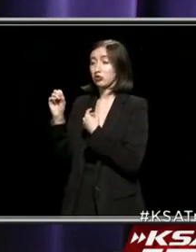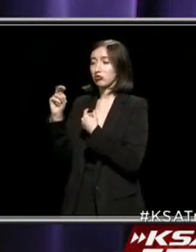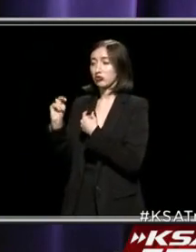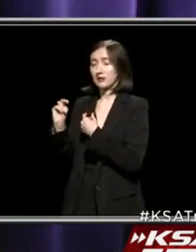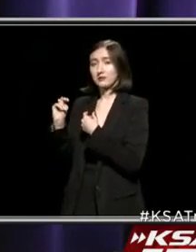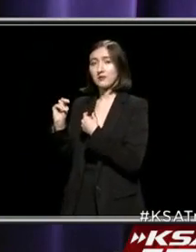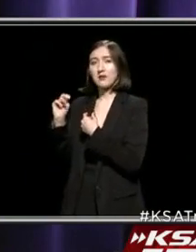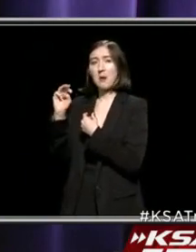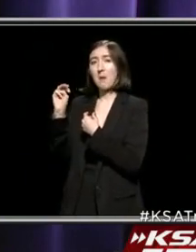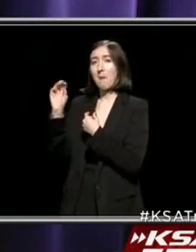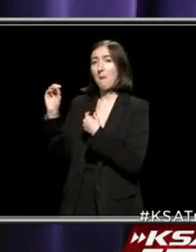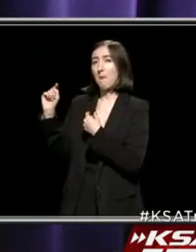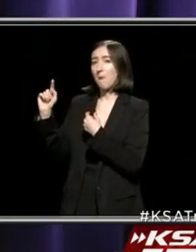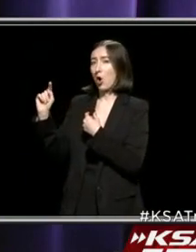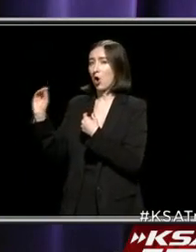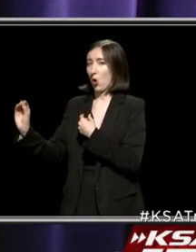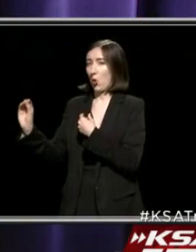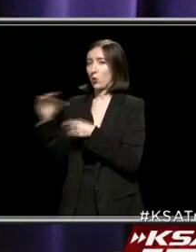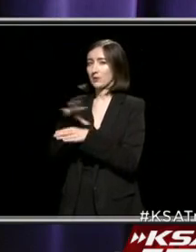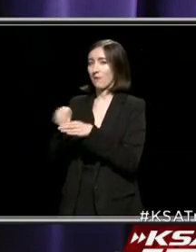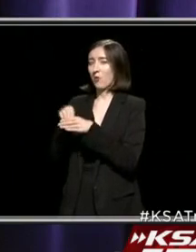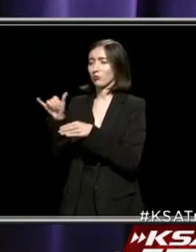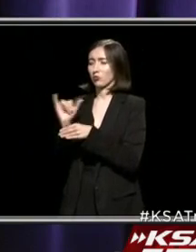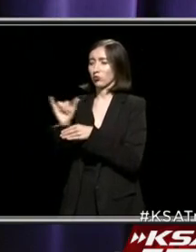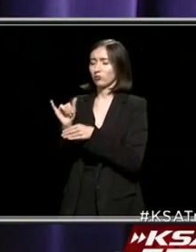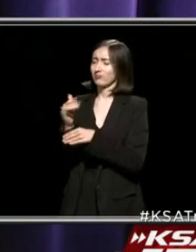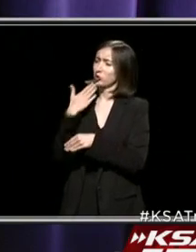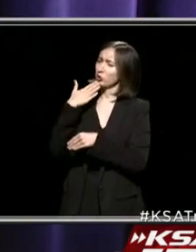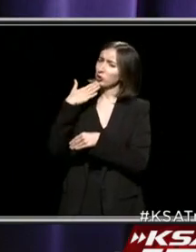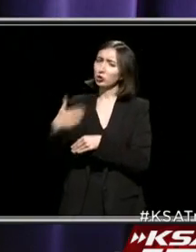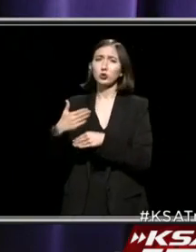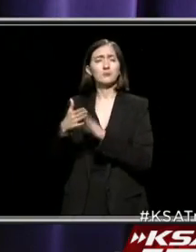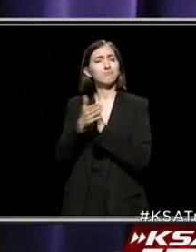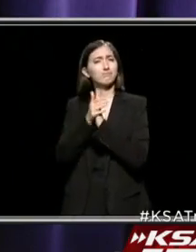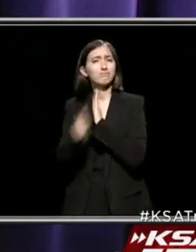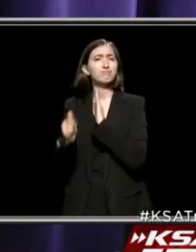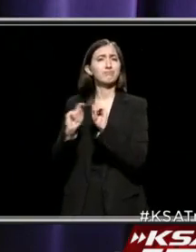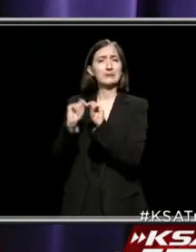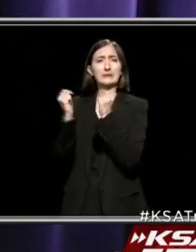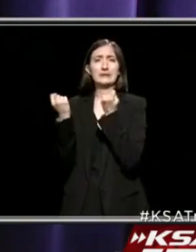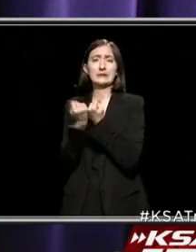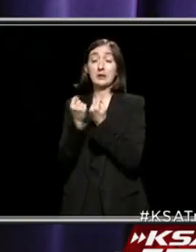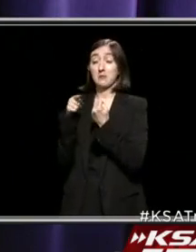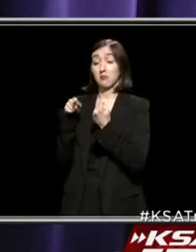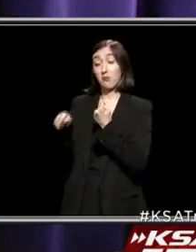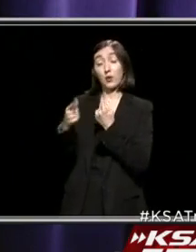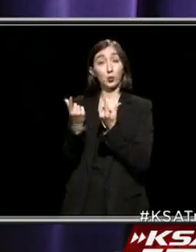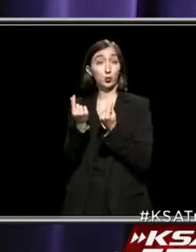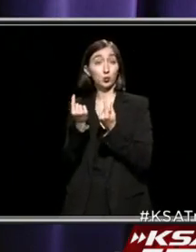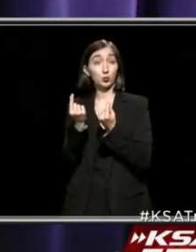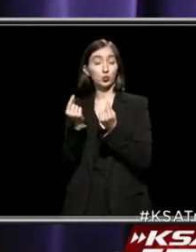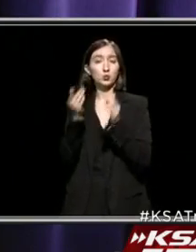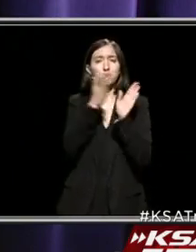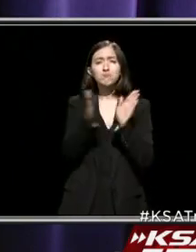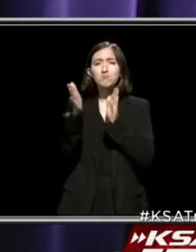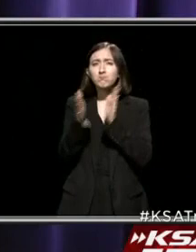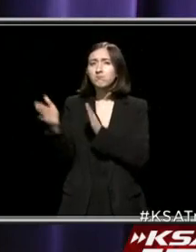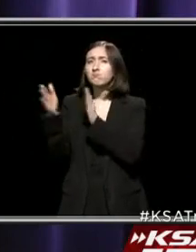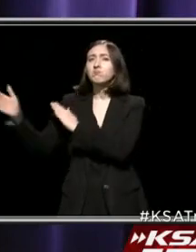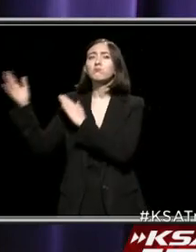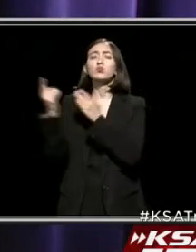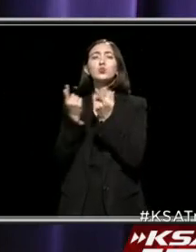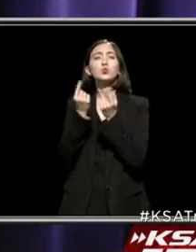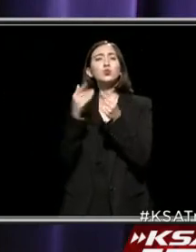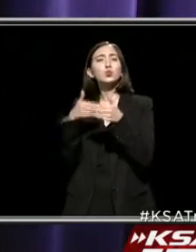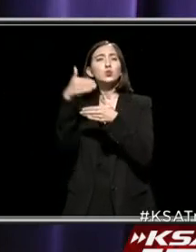team. They got a very, very difficult job ahead of them, trying to plan, in addition to other things, trying to plan how we would phase in and what are the things that we